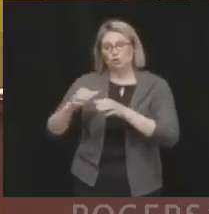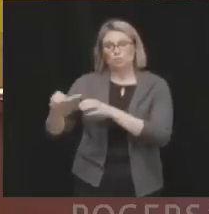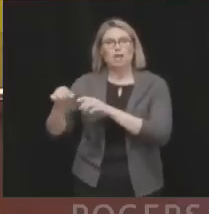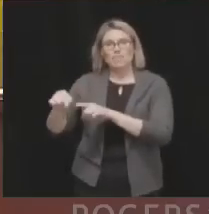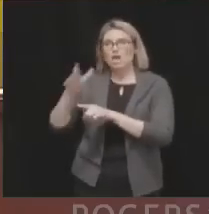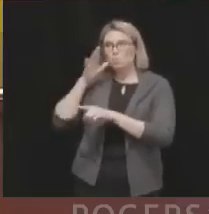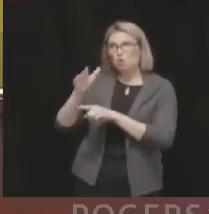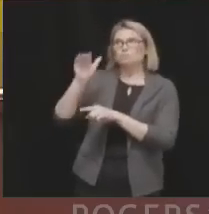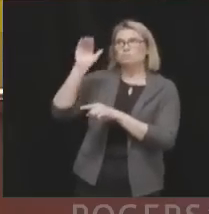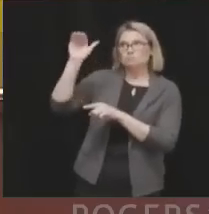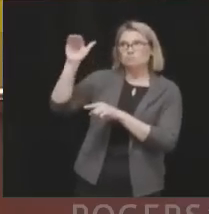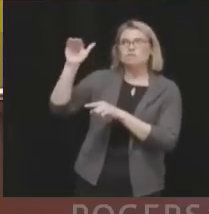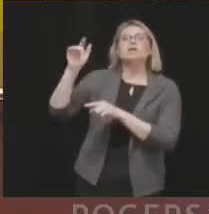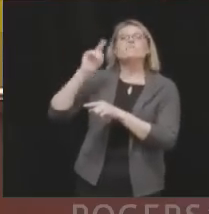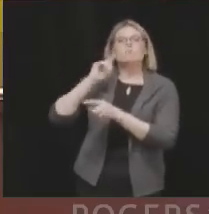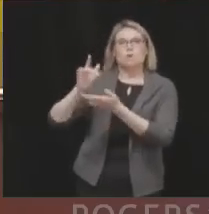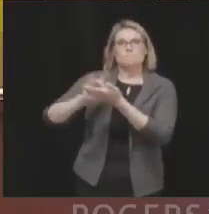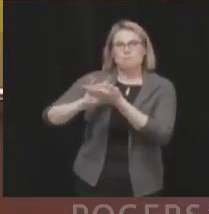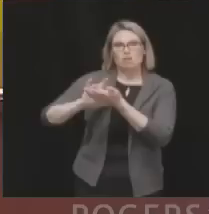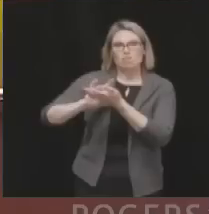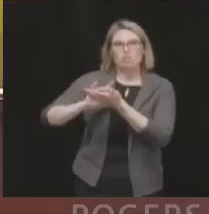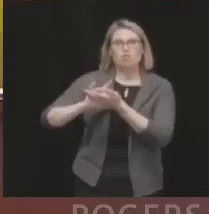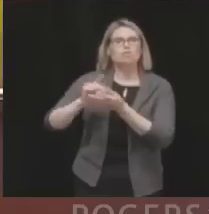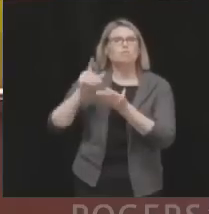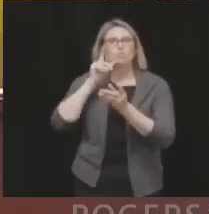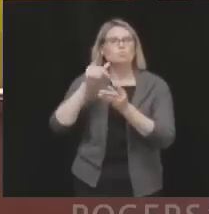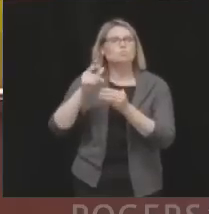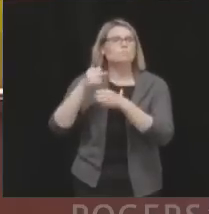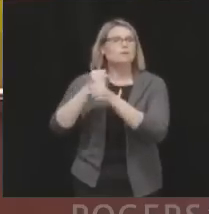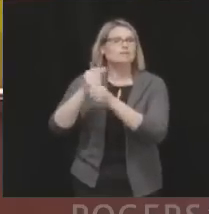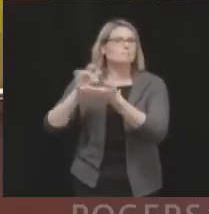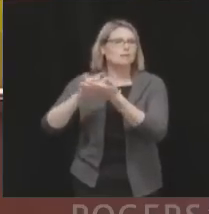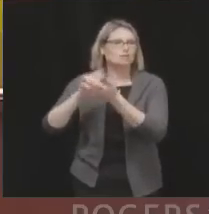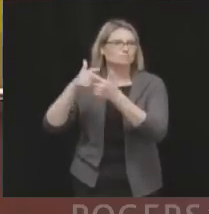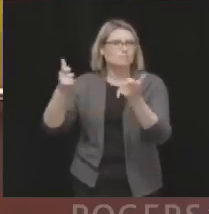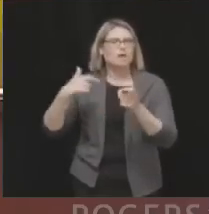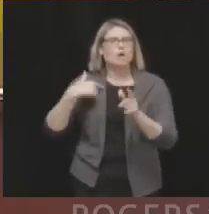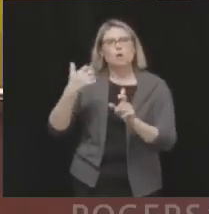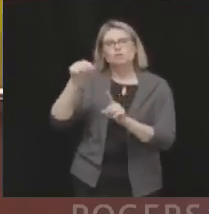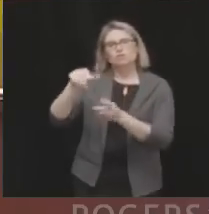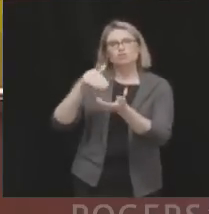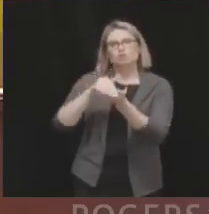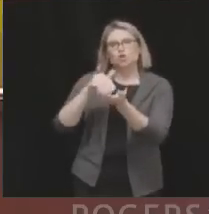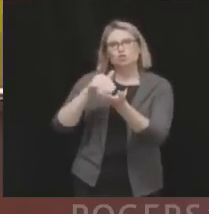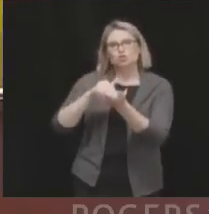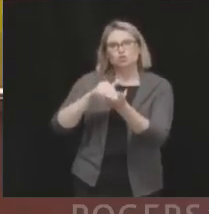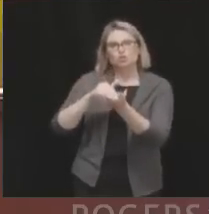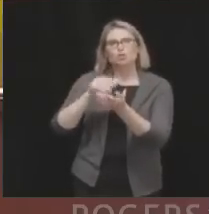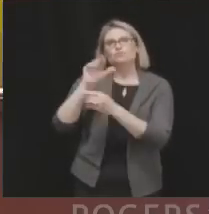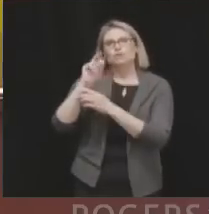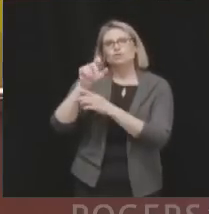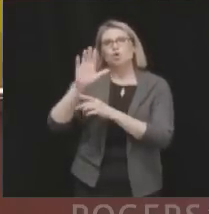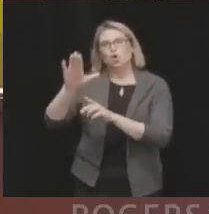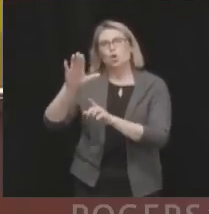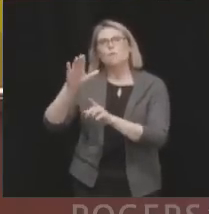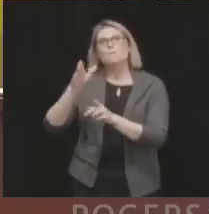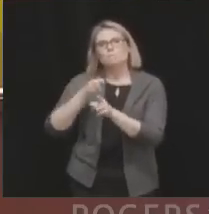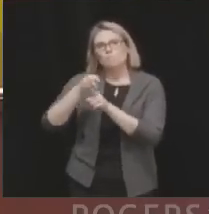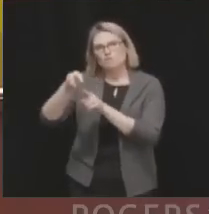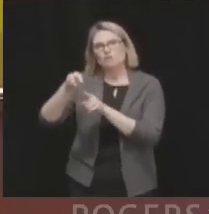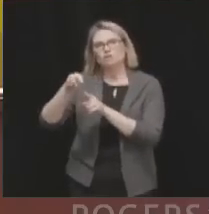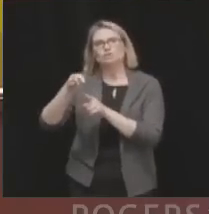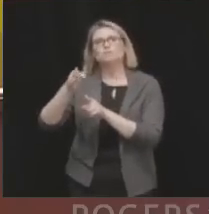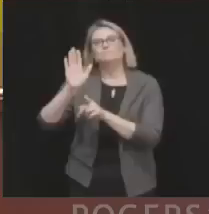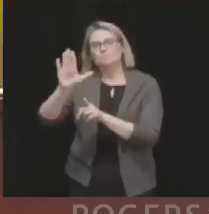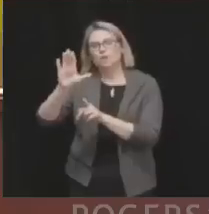Firstly, yes, it will be part of the group to determine the supply criteria. Secondly, we have